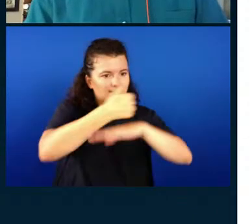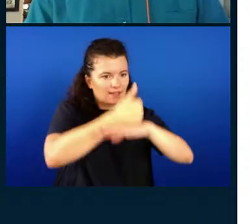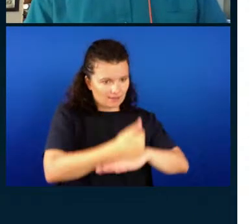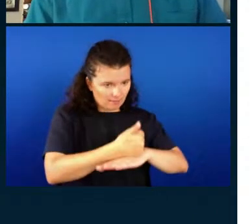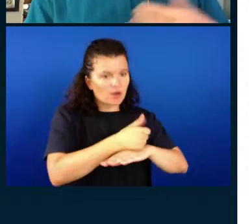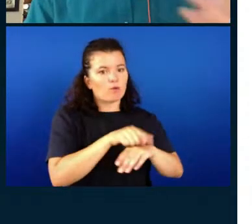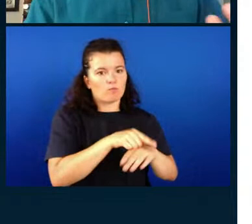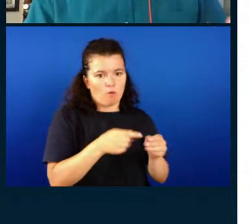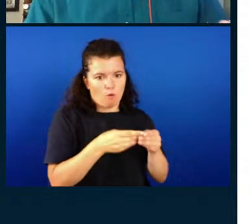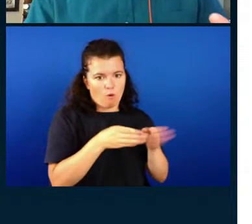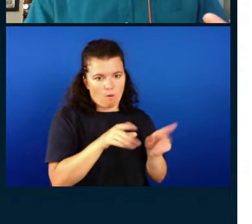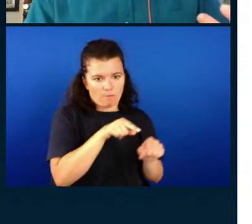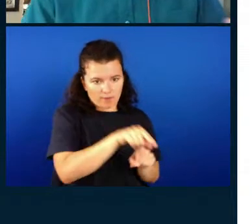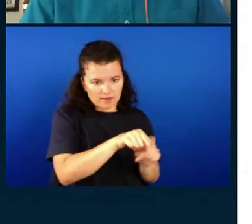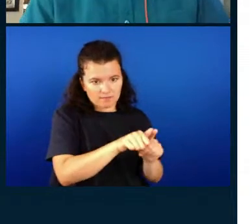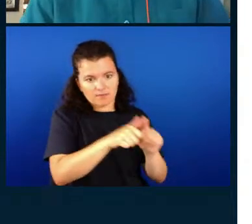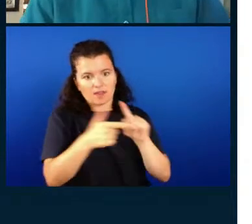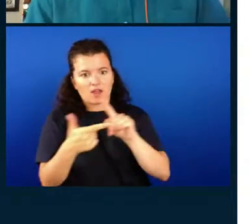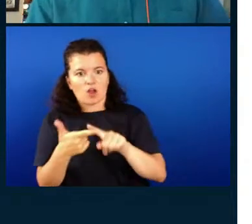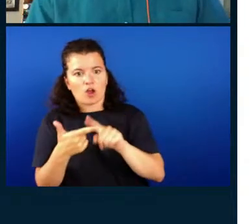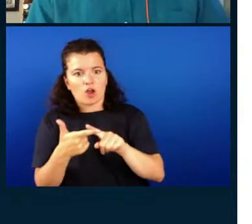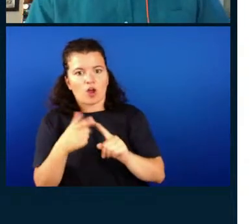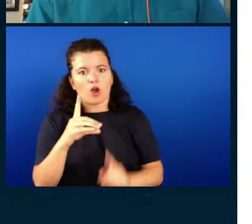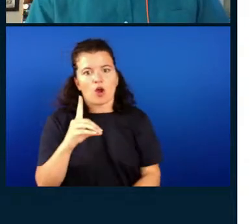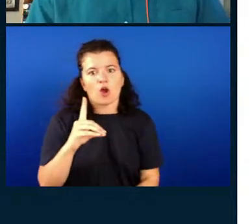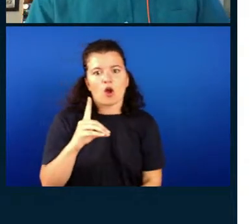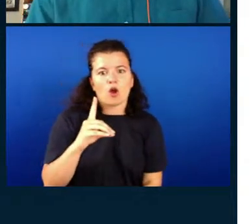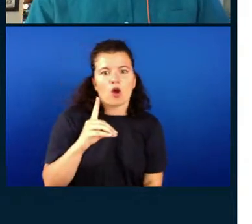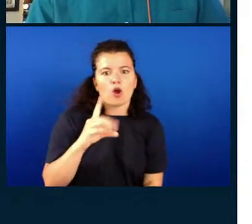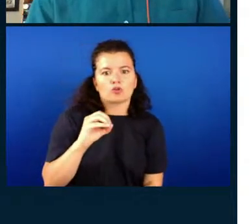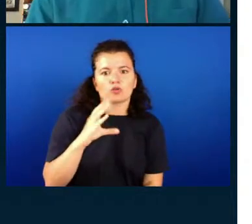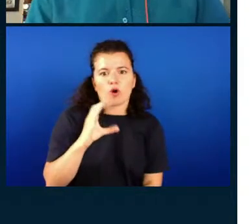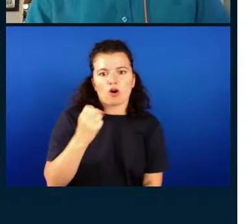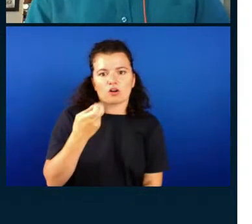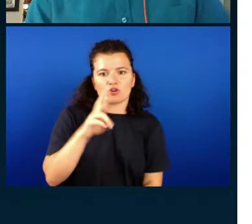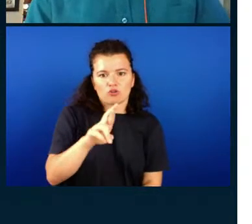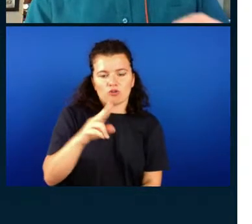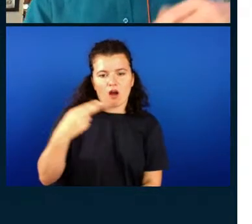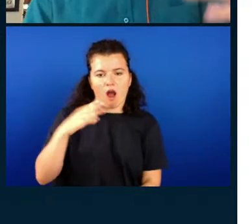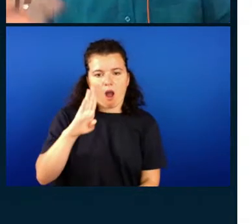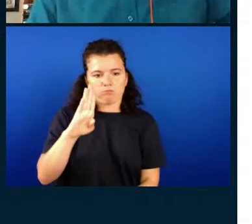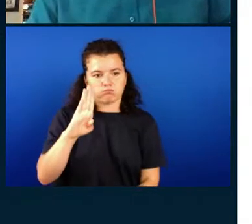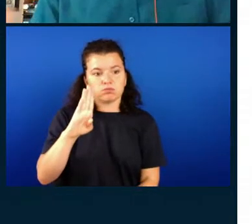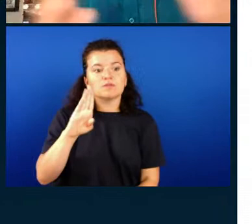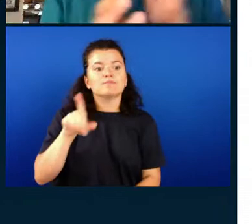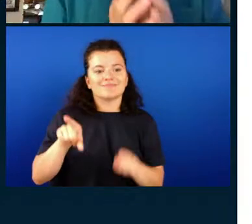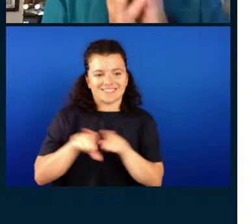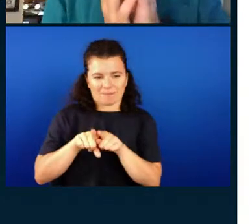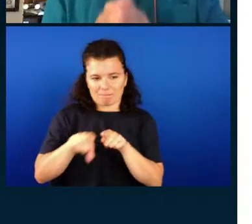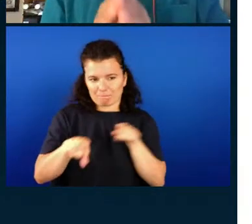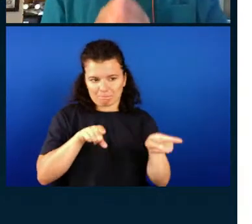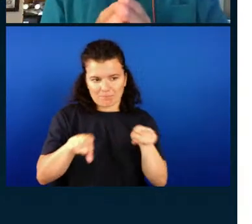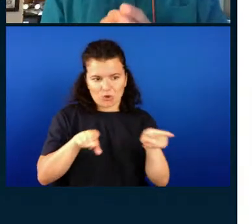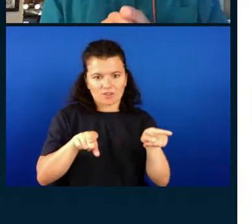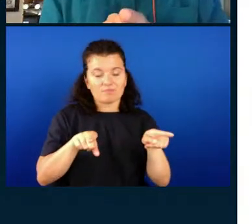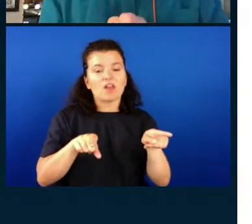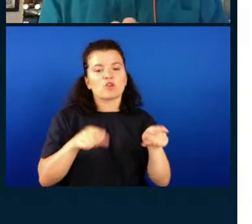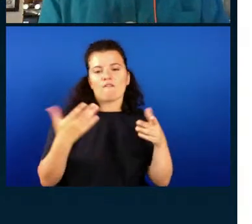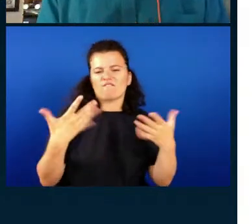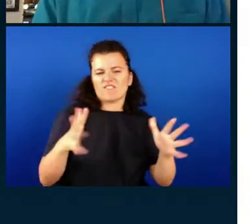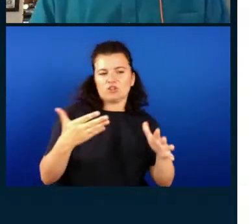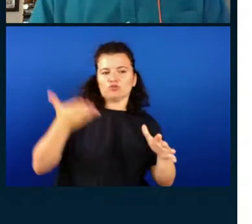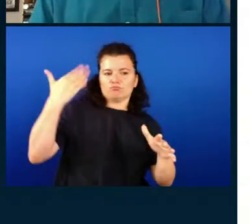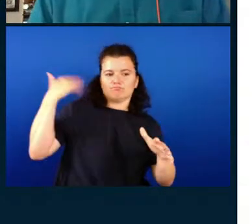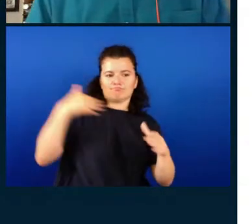have Docker Hub set. I have a container registry configured at Docker Hub. So those are my things that I've already done ahead of